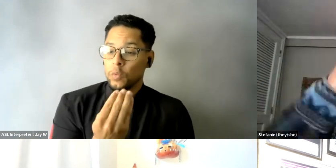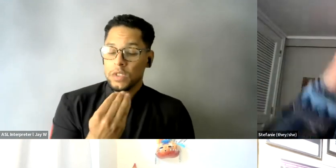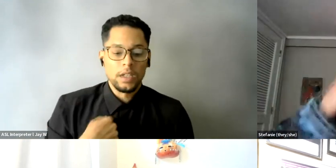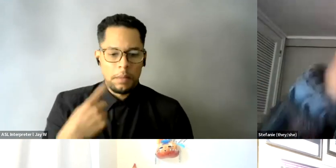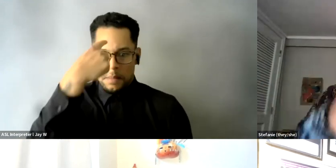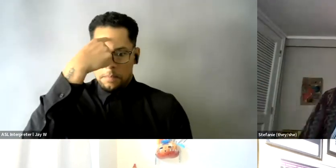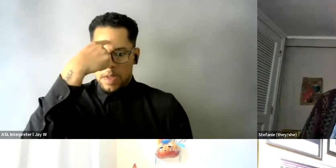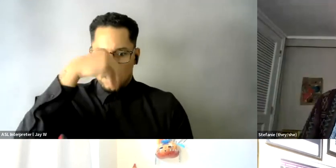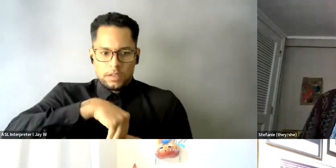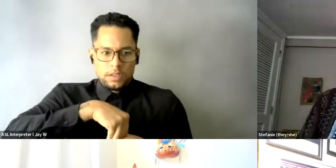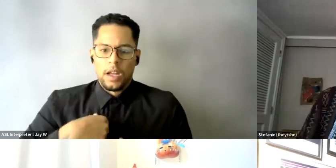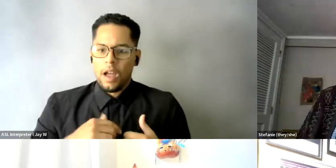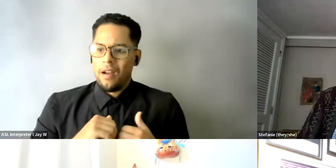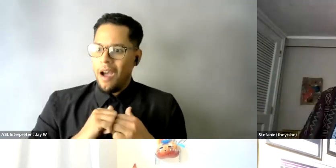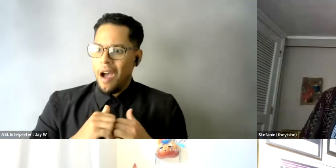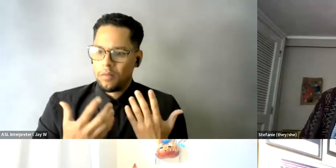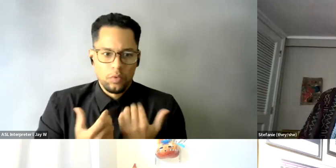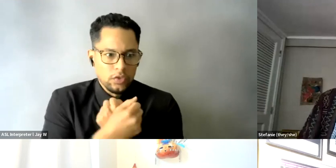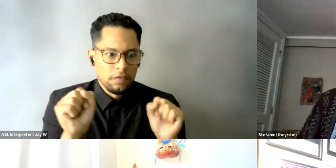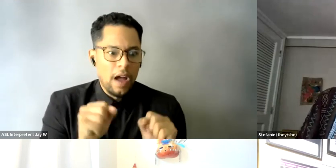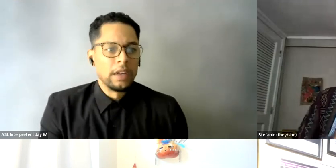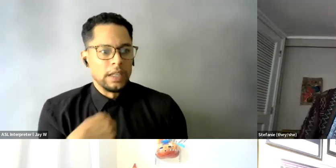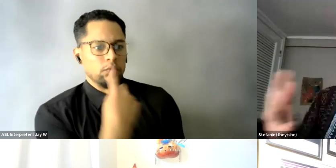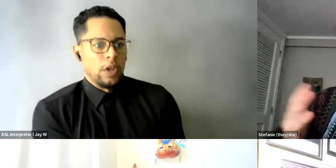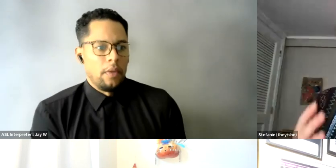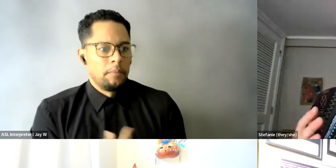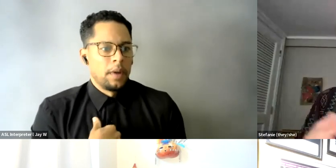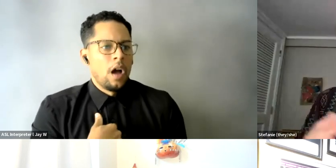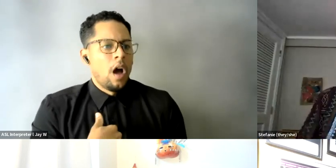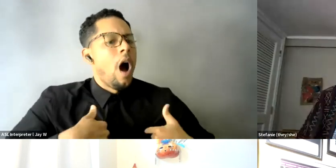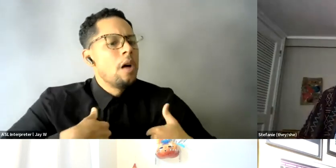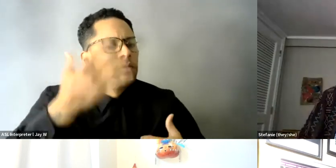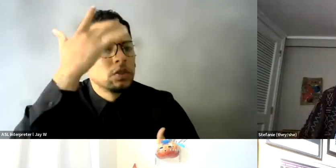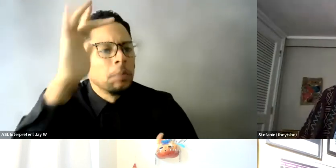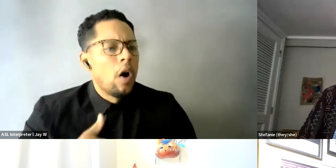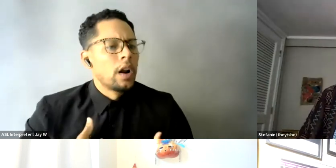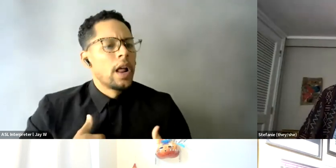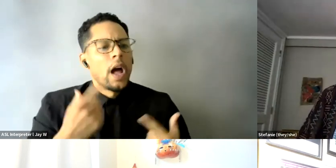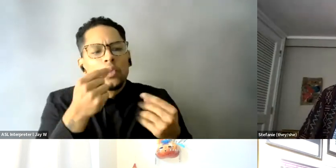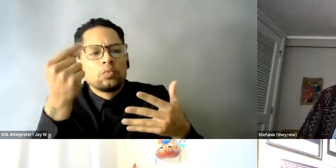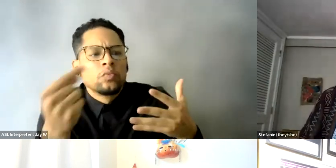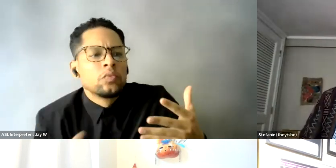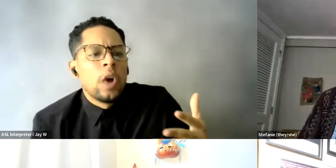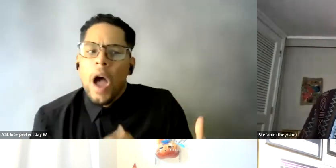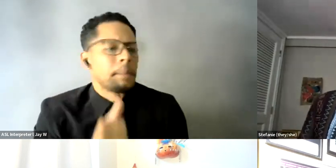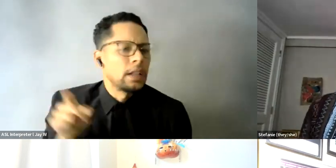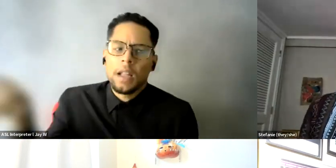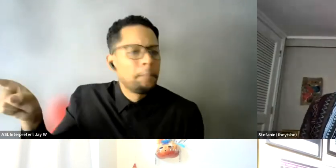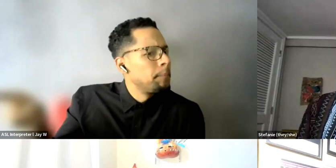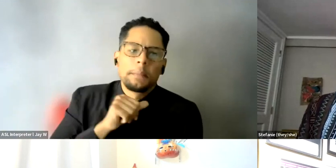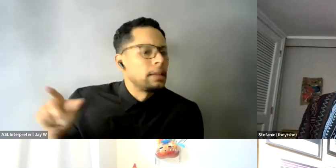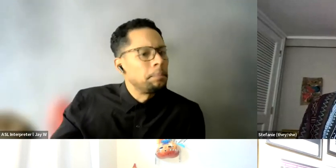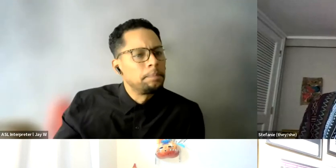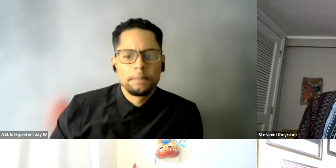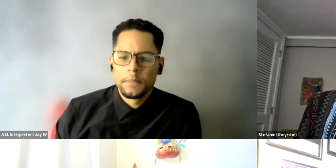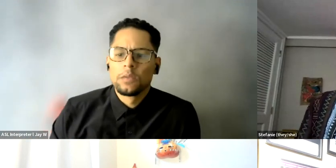is, well, I need to tell them, you know, that I'm smart and I do blah, blah, blah, whatever. The way that that we are forced to